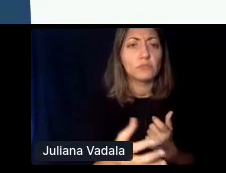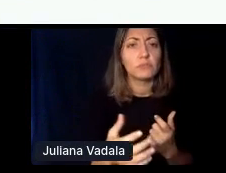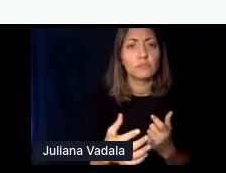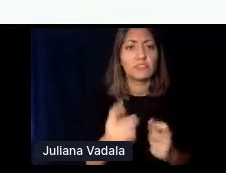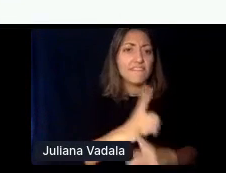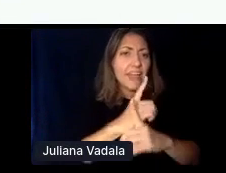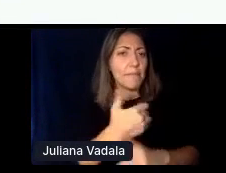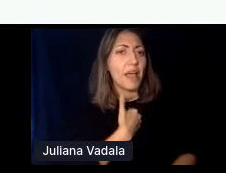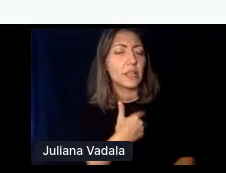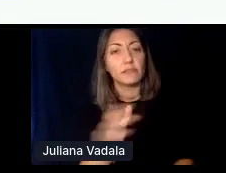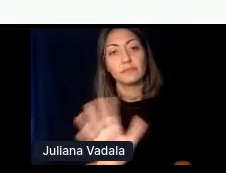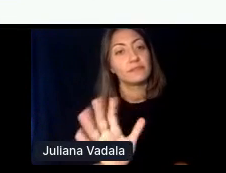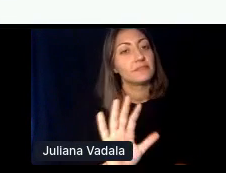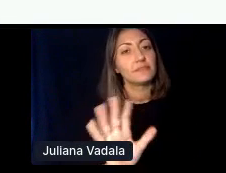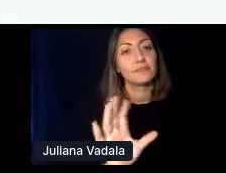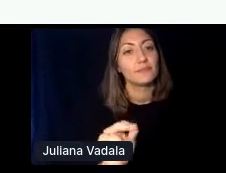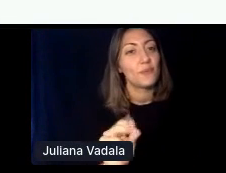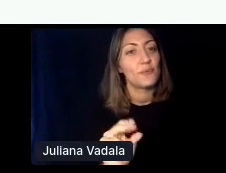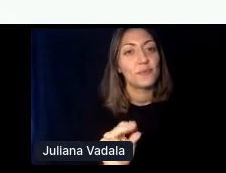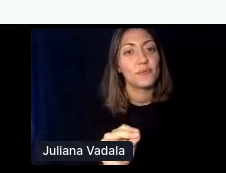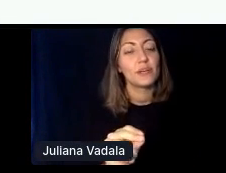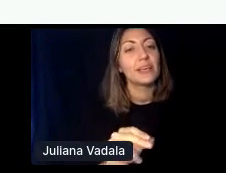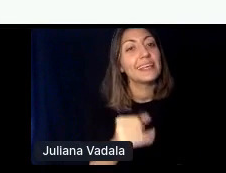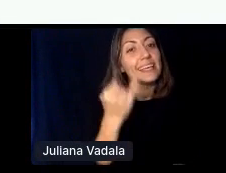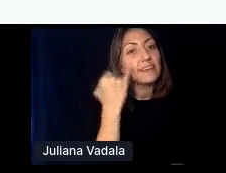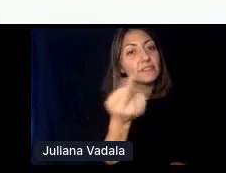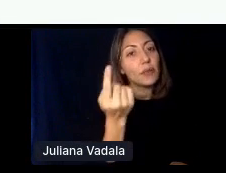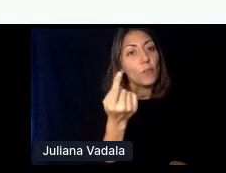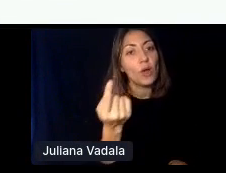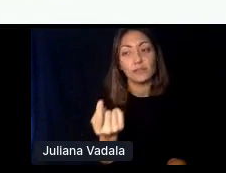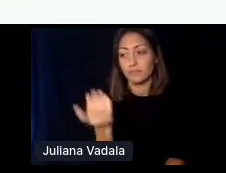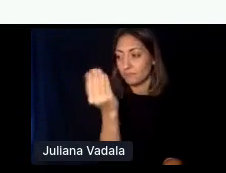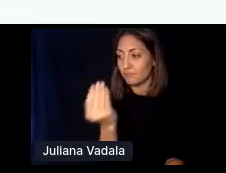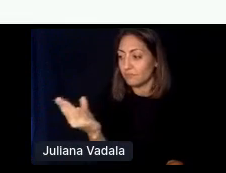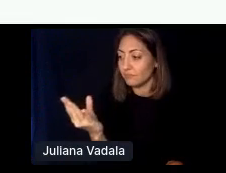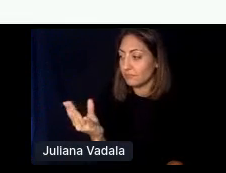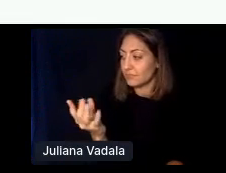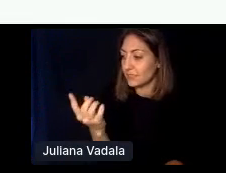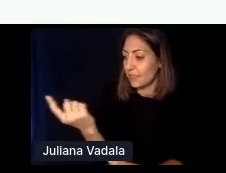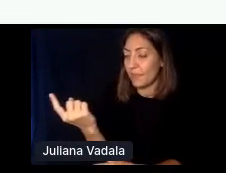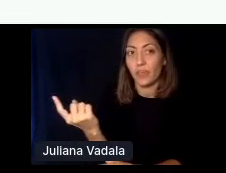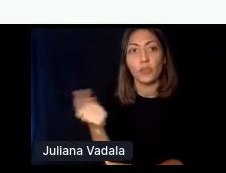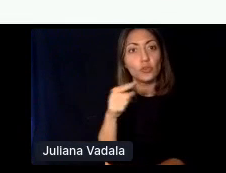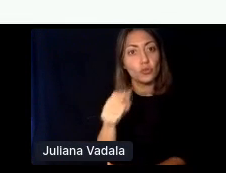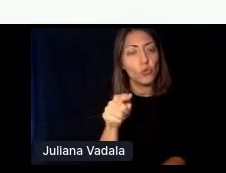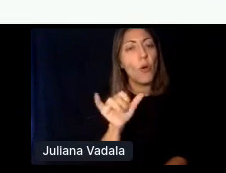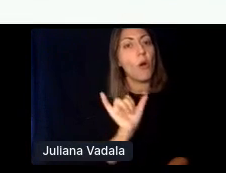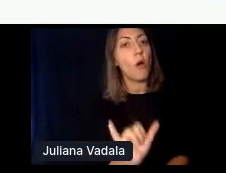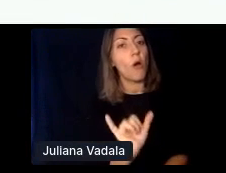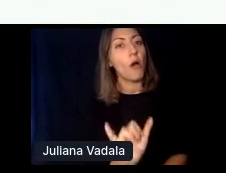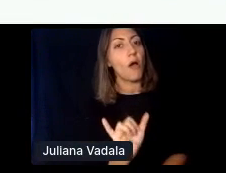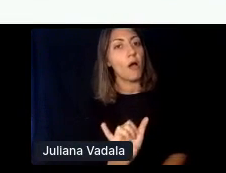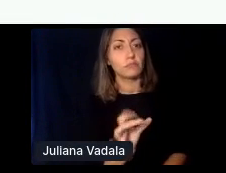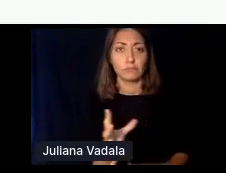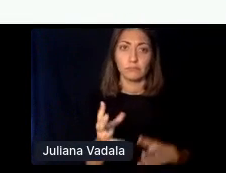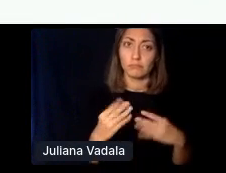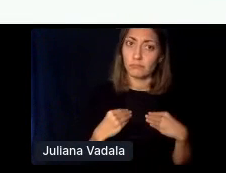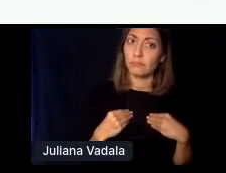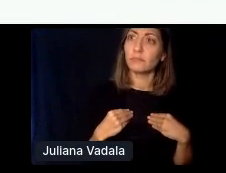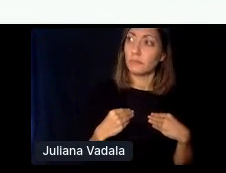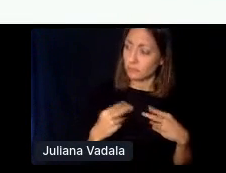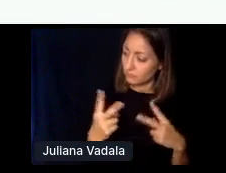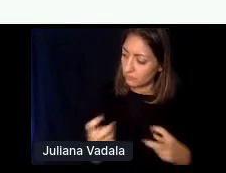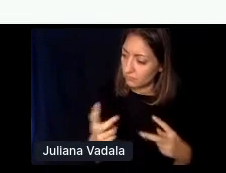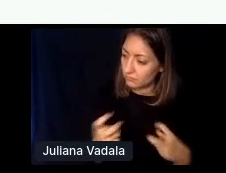We also want to acknowledge that although we've focused a lot today on how to avoid causing harm or what to do when